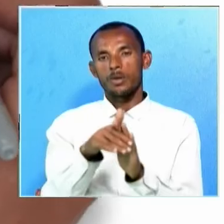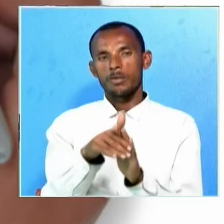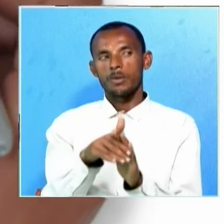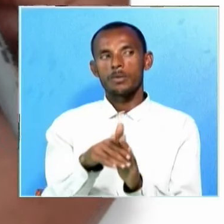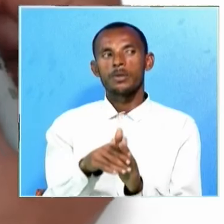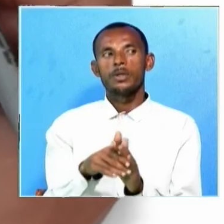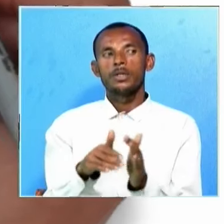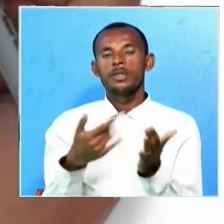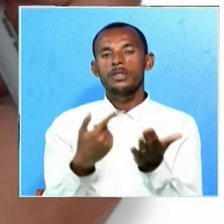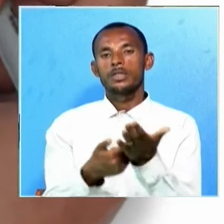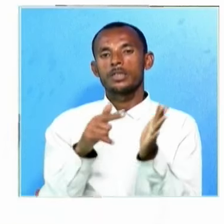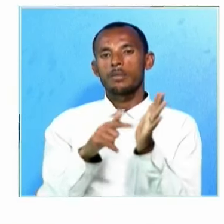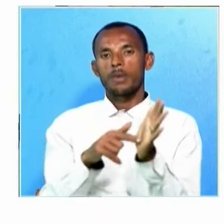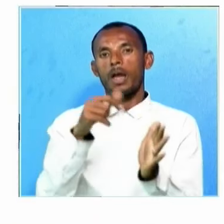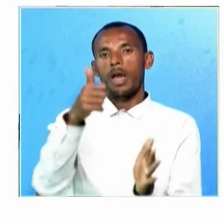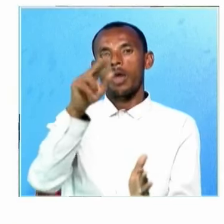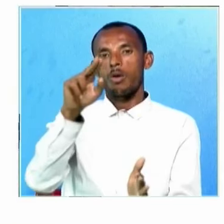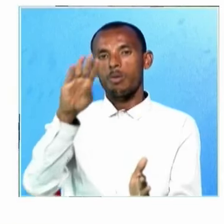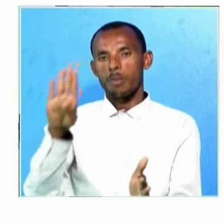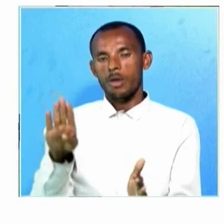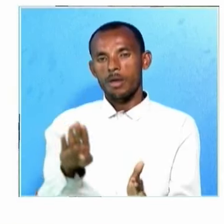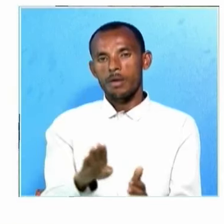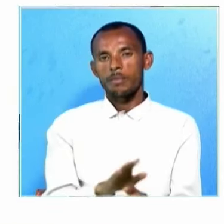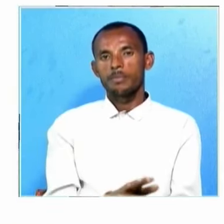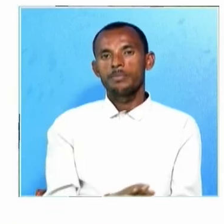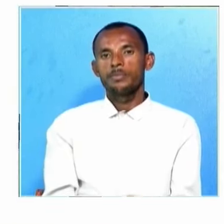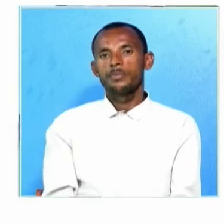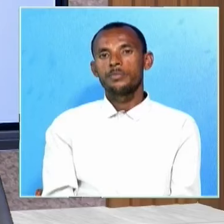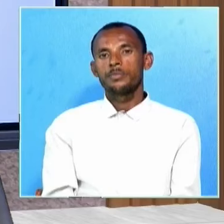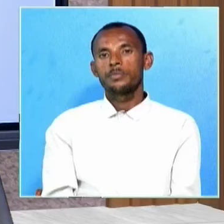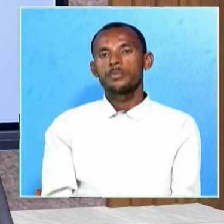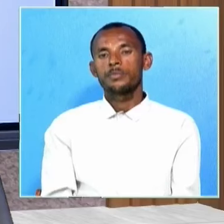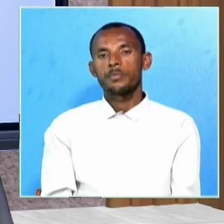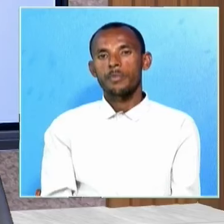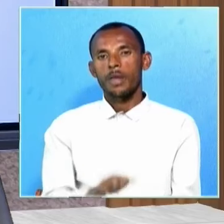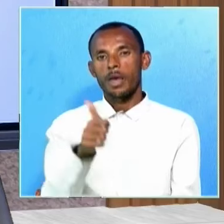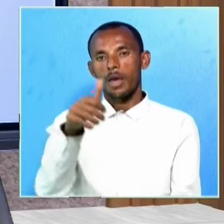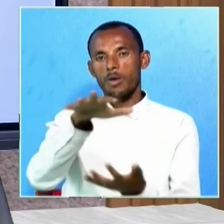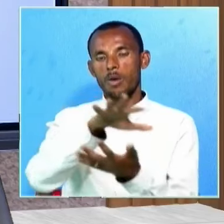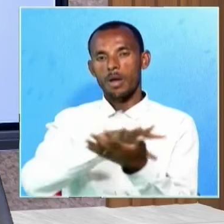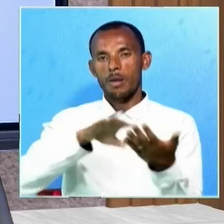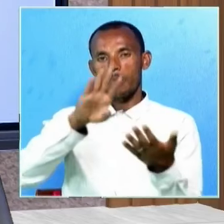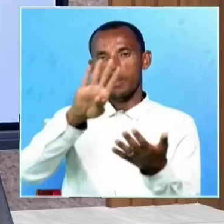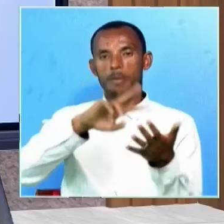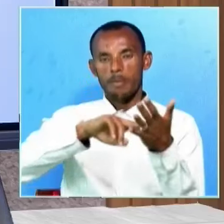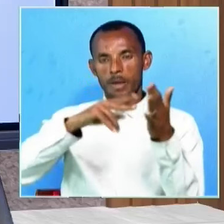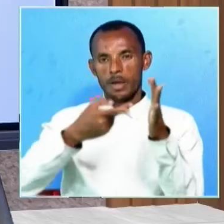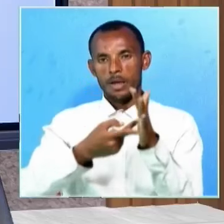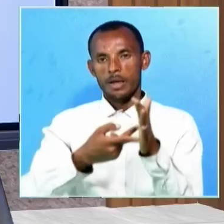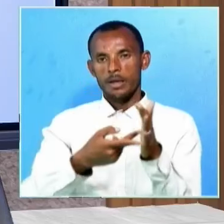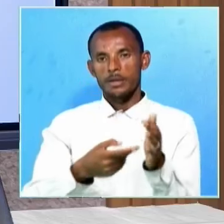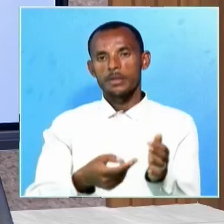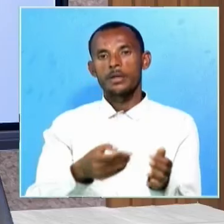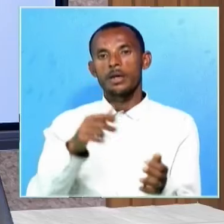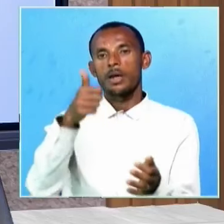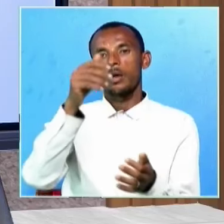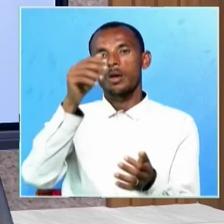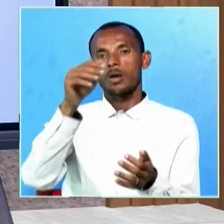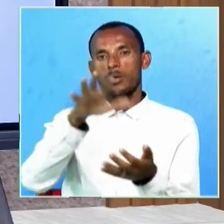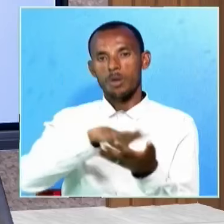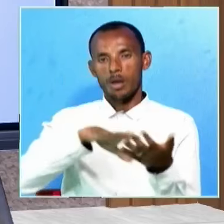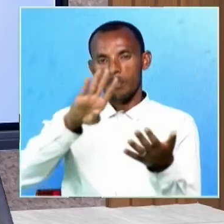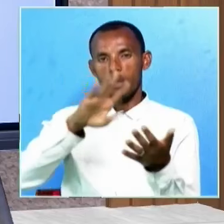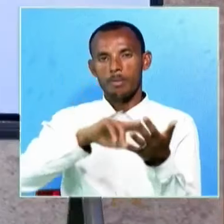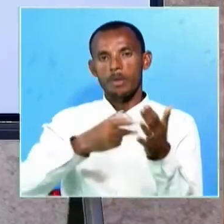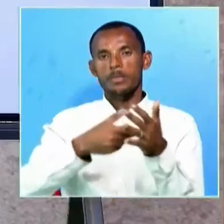this symbol A union B. Its meaning just simply mix